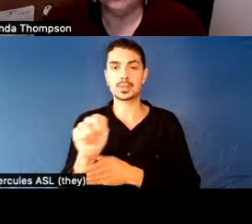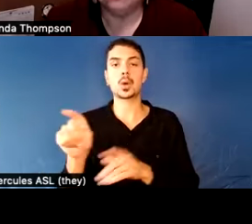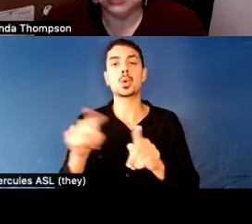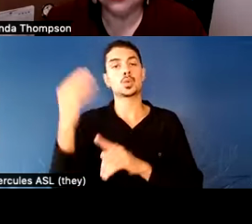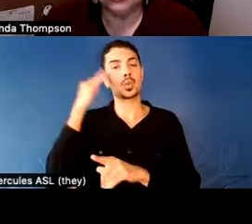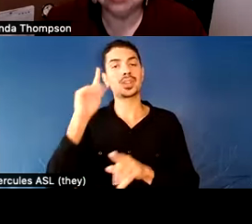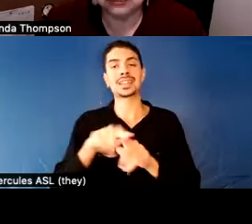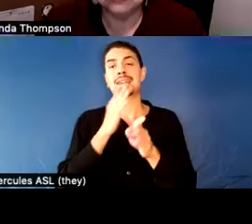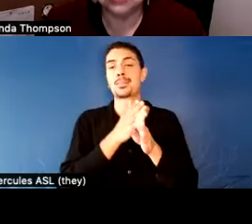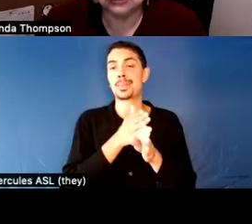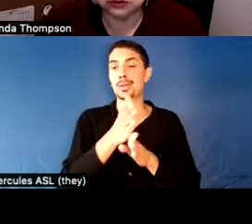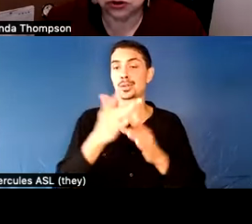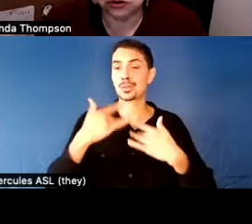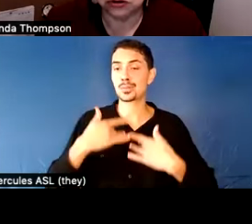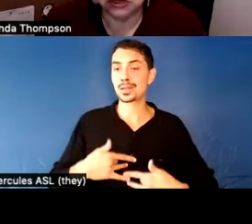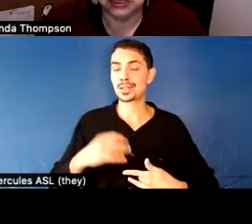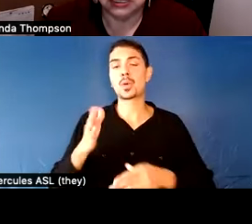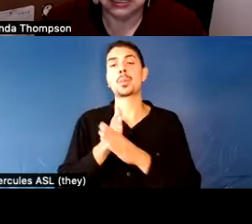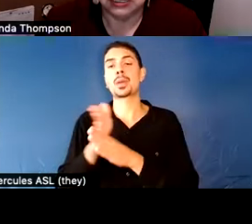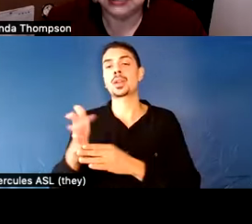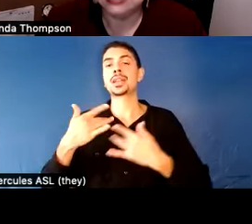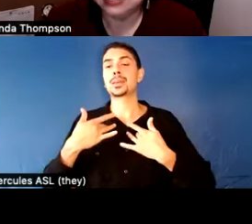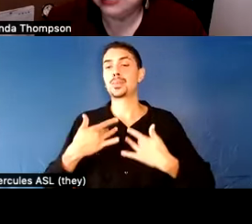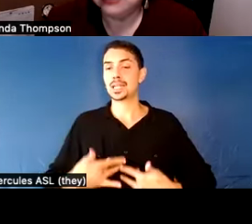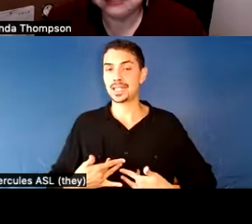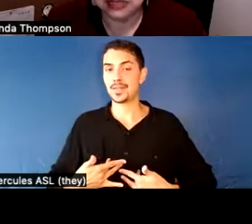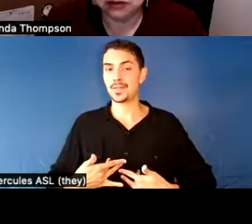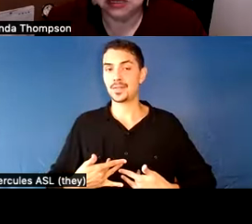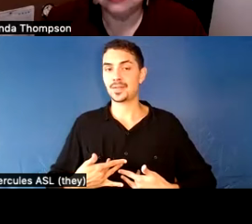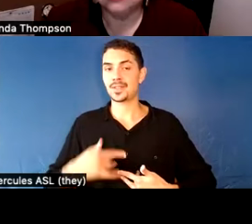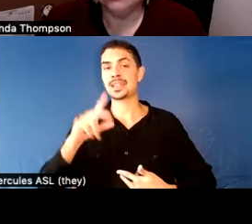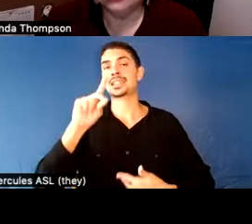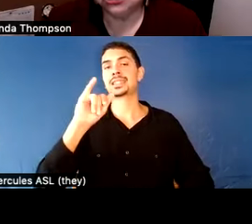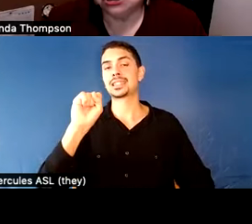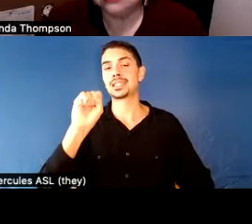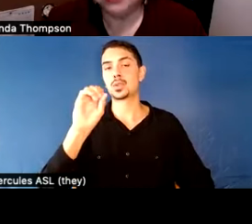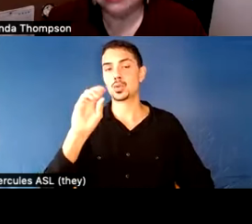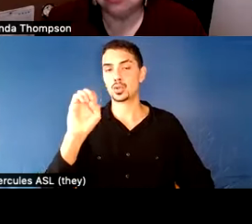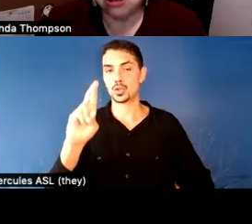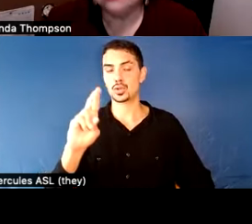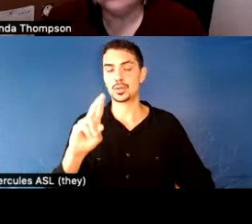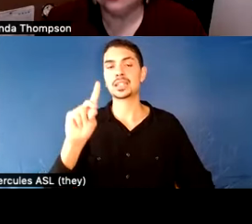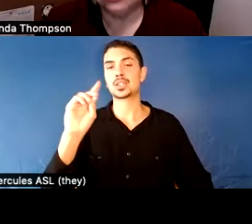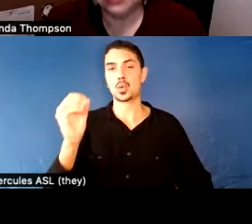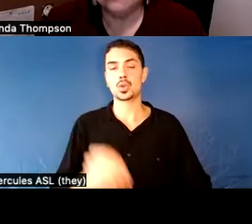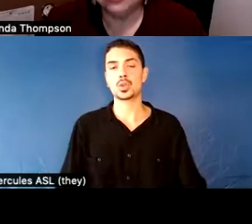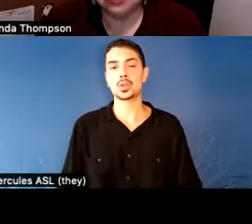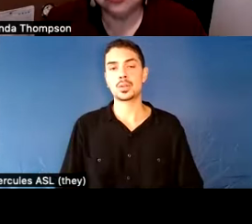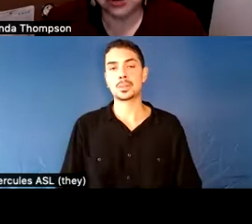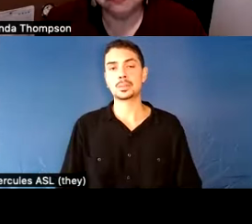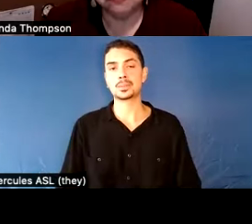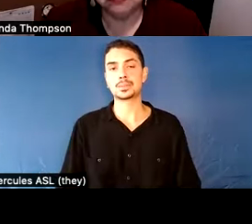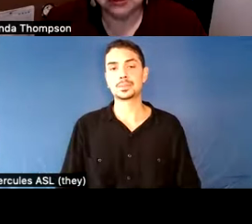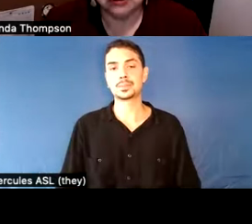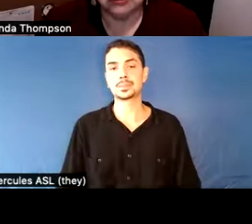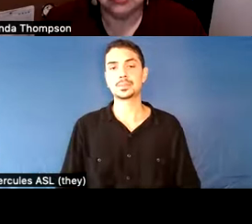or major depressive disorder. It is not the same as depression caused by loss or death of a loved